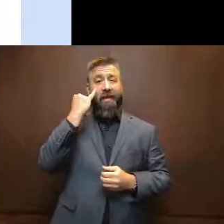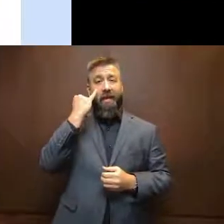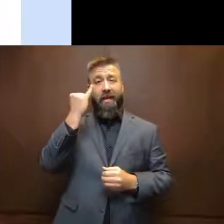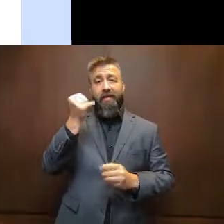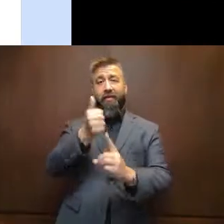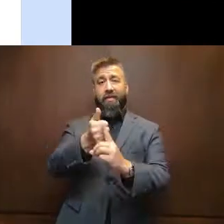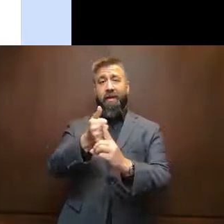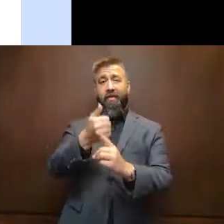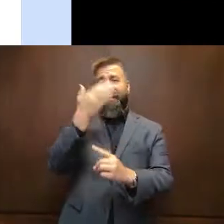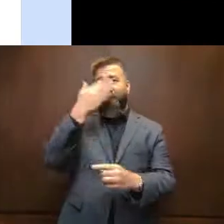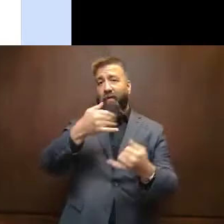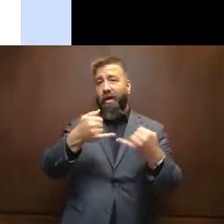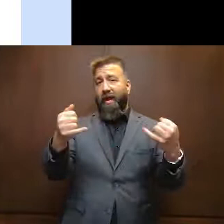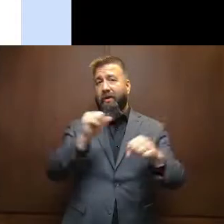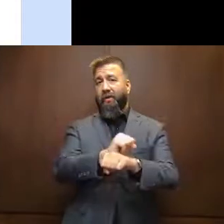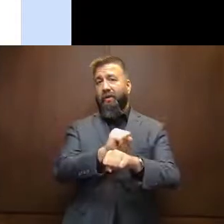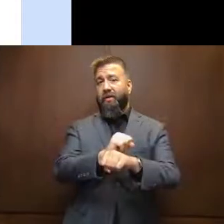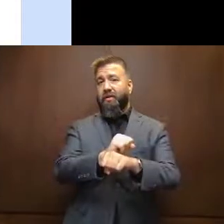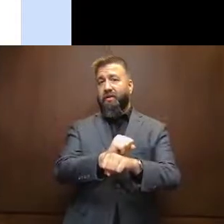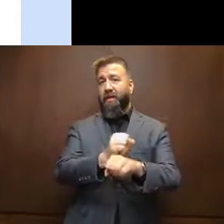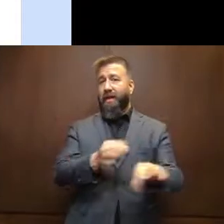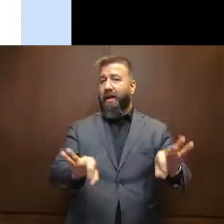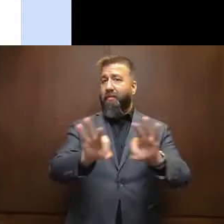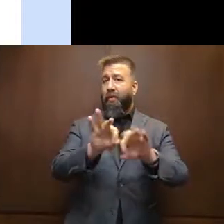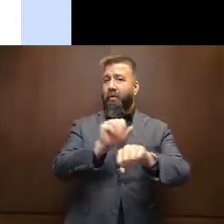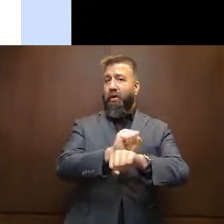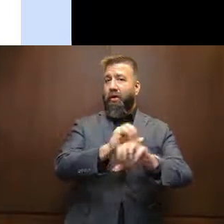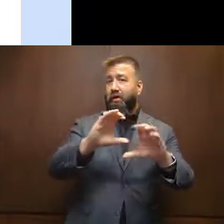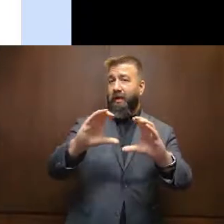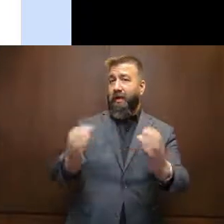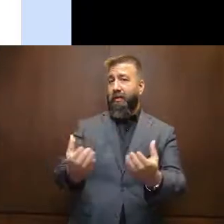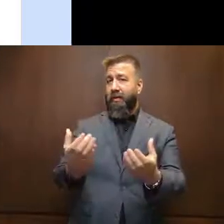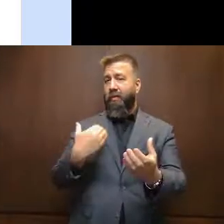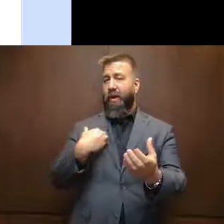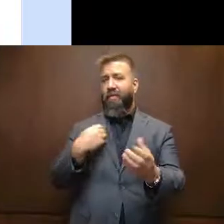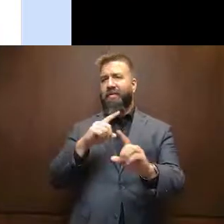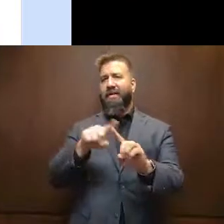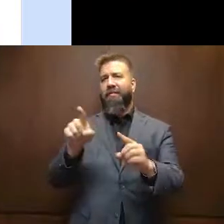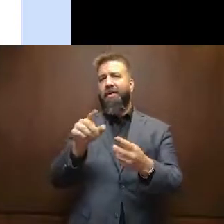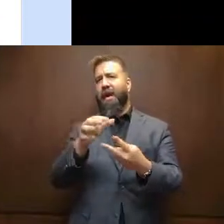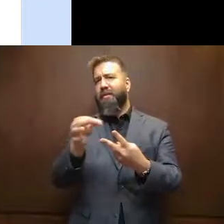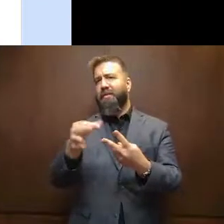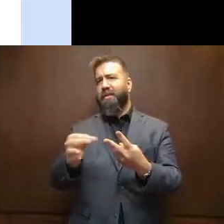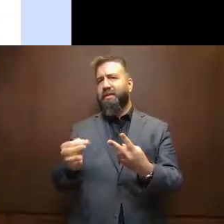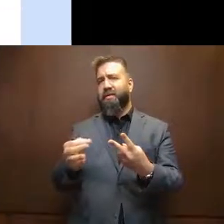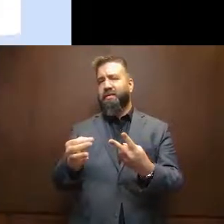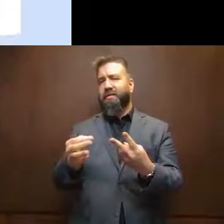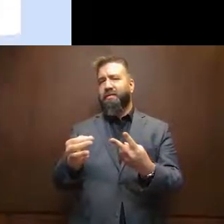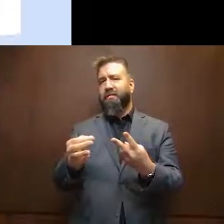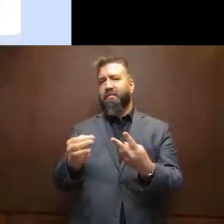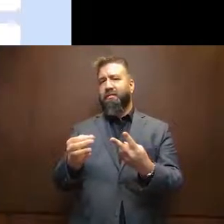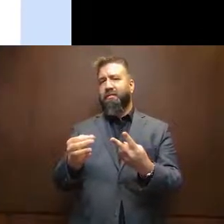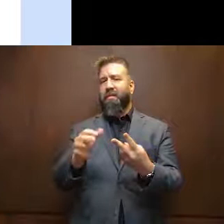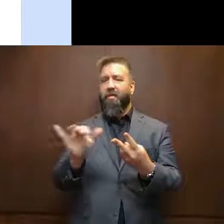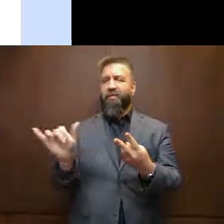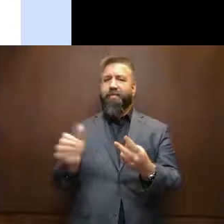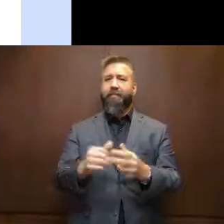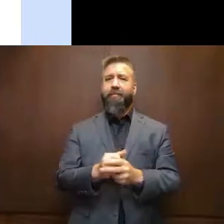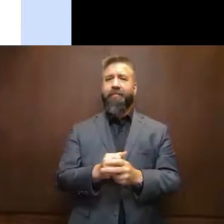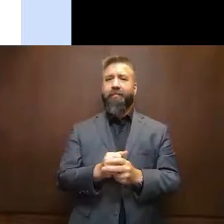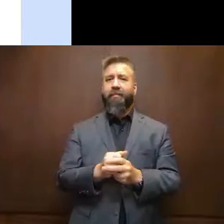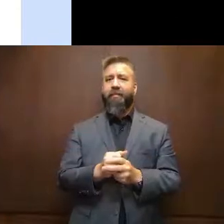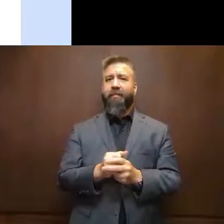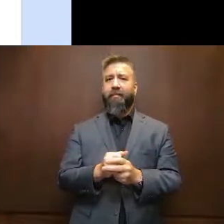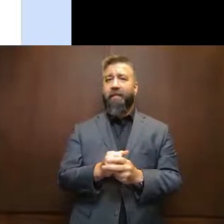frontline worker in the essential worker category, there are the options that are given by Illinois Department of Public Health as well. If you